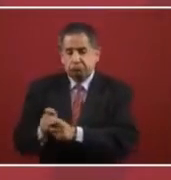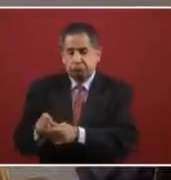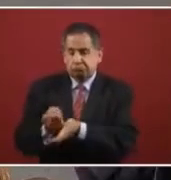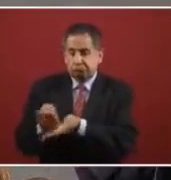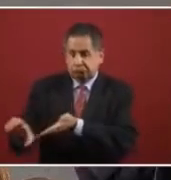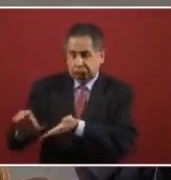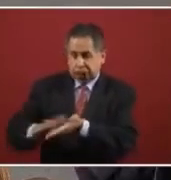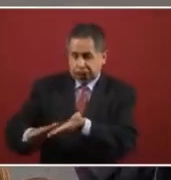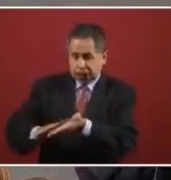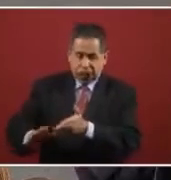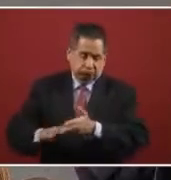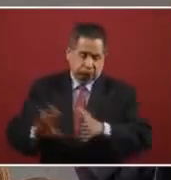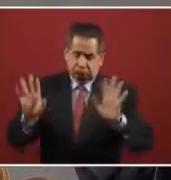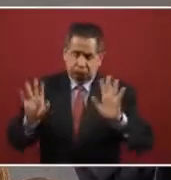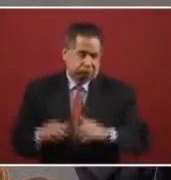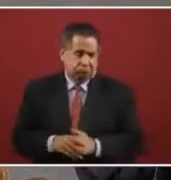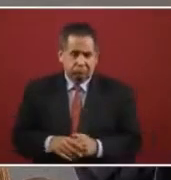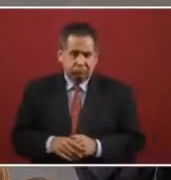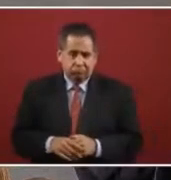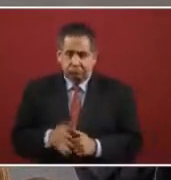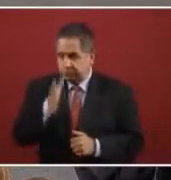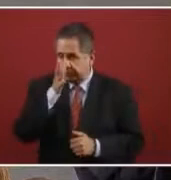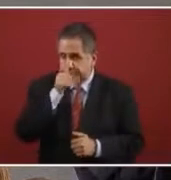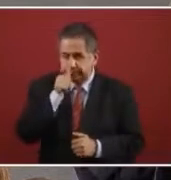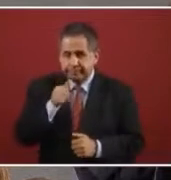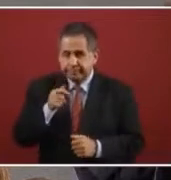were liquidated. No podemos,